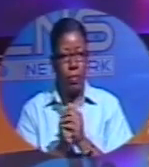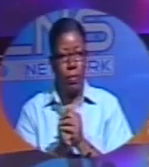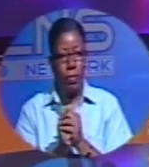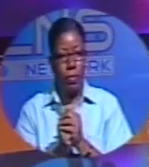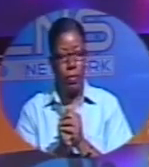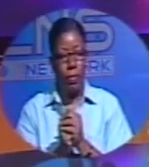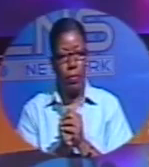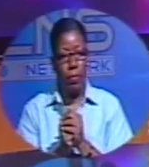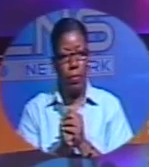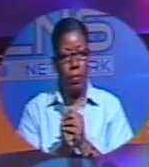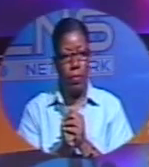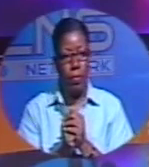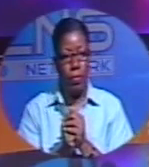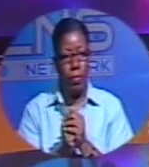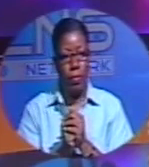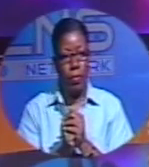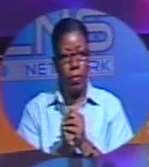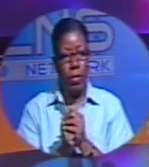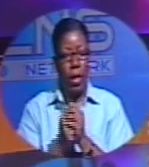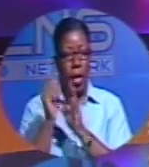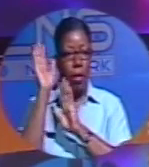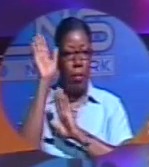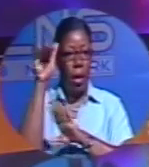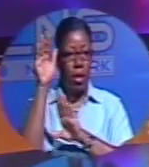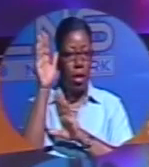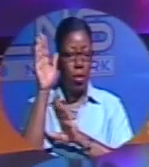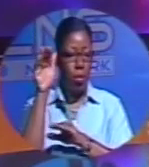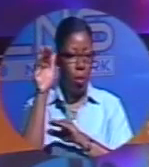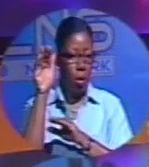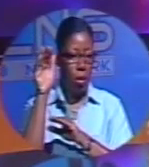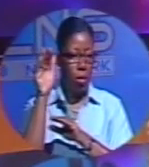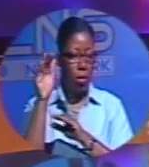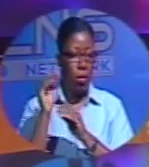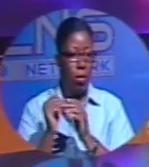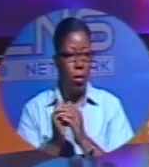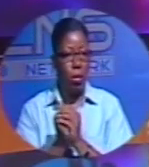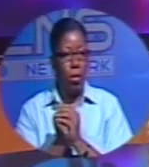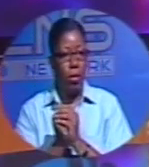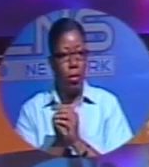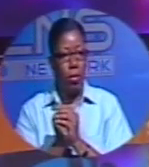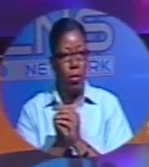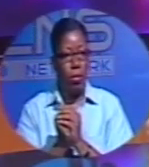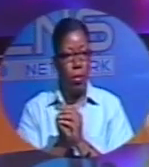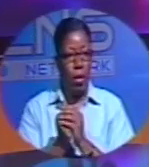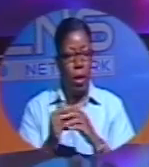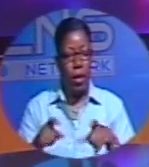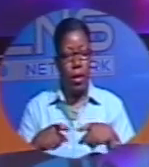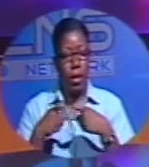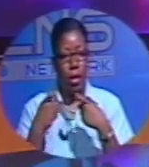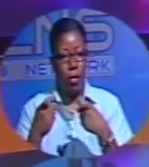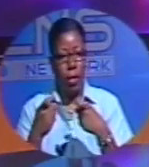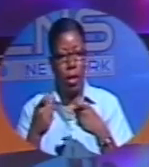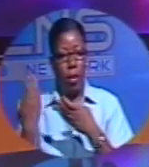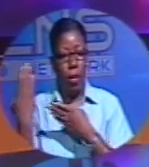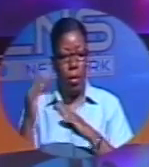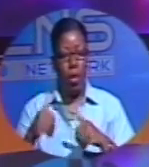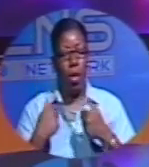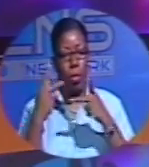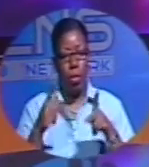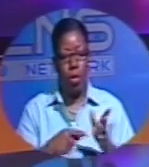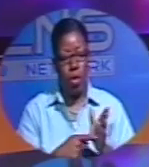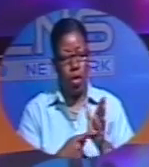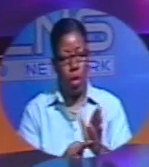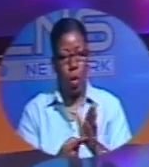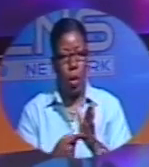Olympic Games. Some other basketball news now. The Bahamas Blue Marlin Sports Club giving Bahamian youngsters an opportunity to showcase their basketball